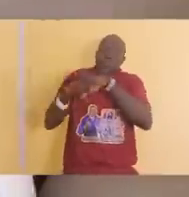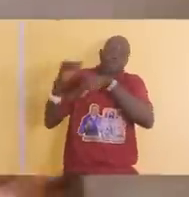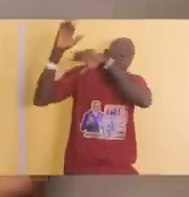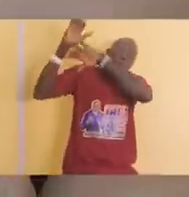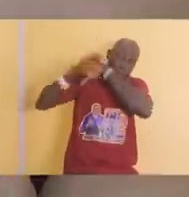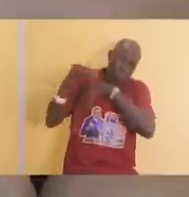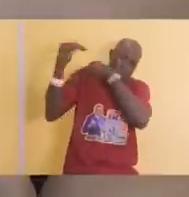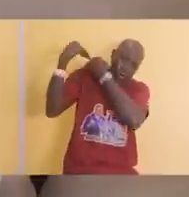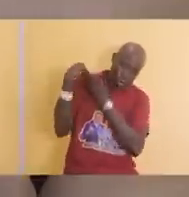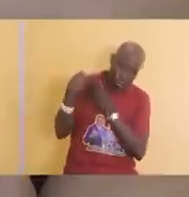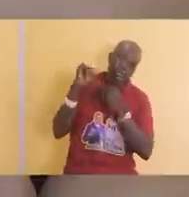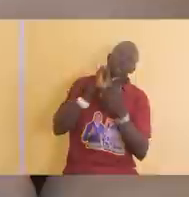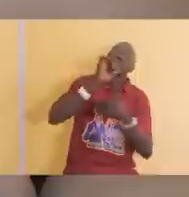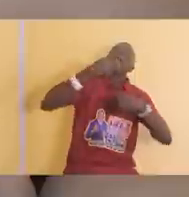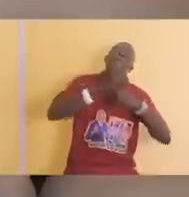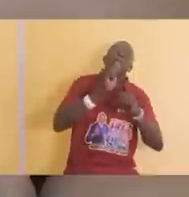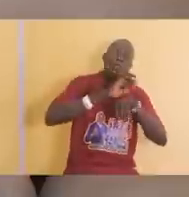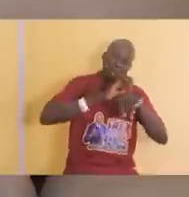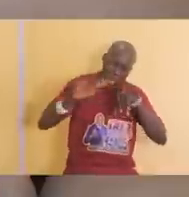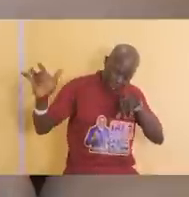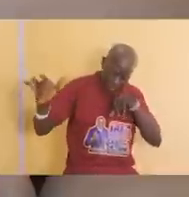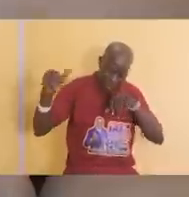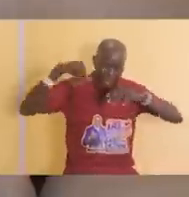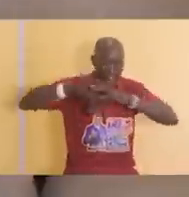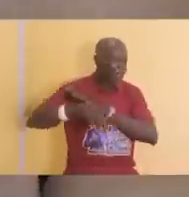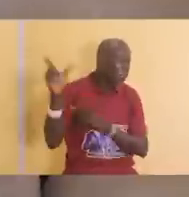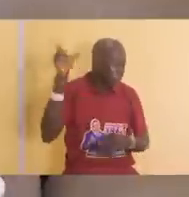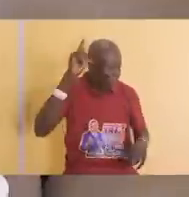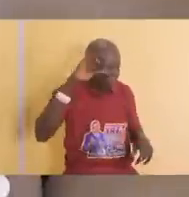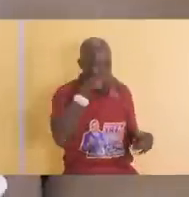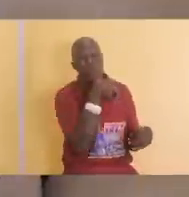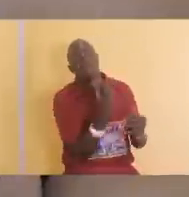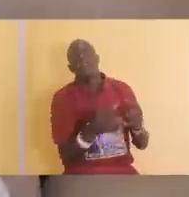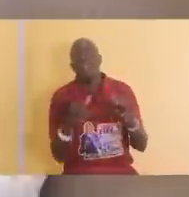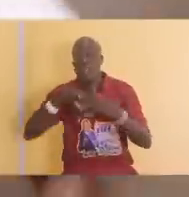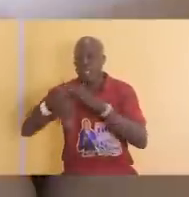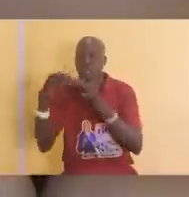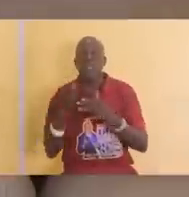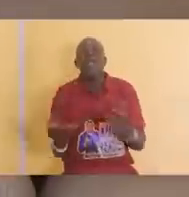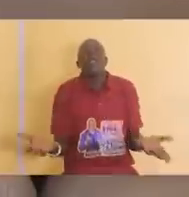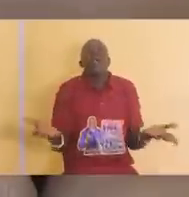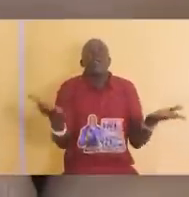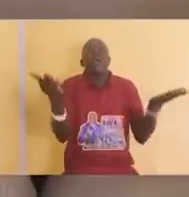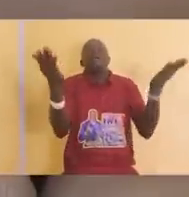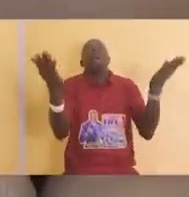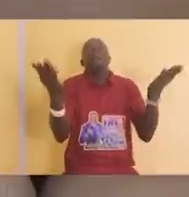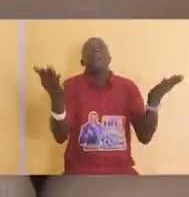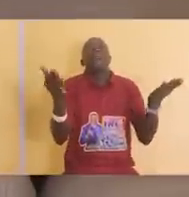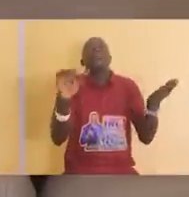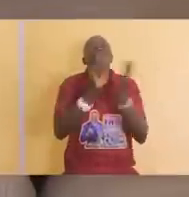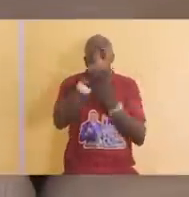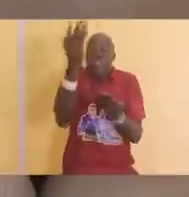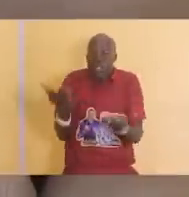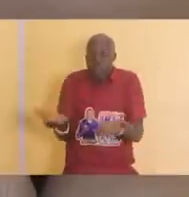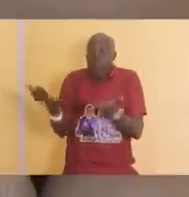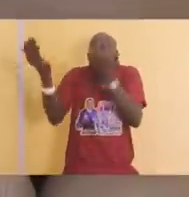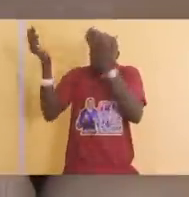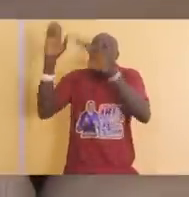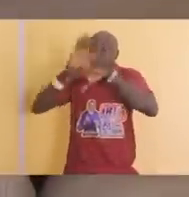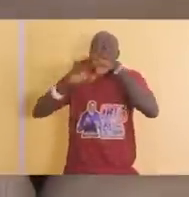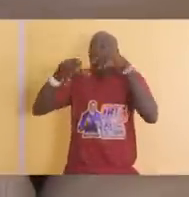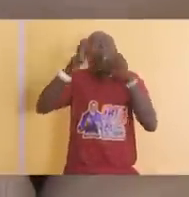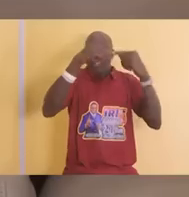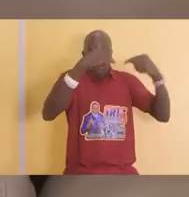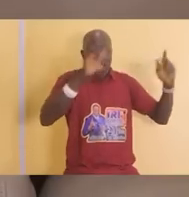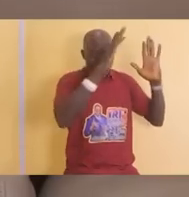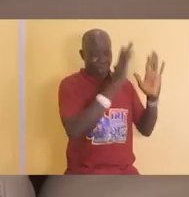upon one. O le so eniyan da horo. It can make one desolate. Egbo mi ga ni brother. Me da ni mo. Egbo owo soke. Lift up your head. Eru ti aye di ti mi o ma pa. Even though